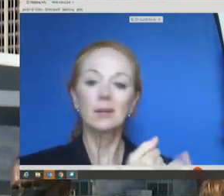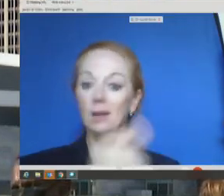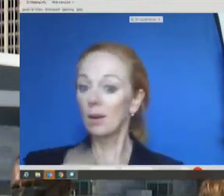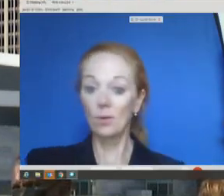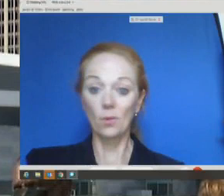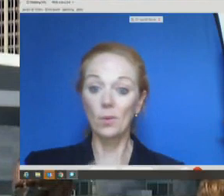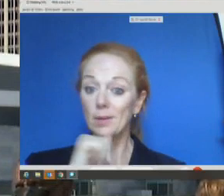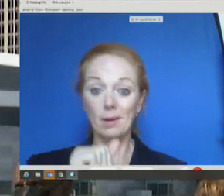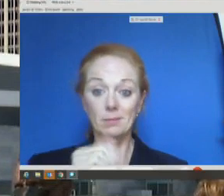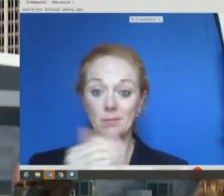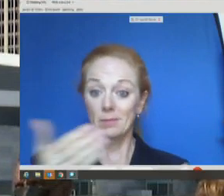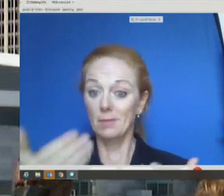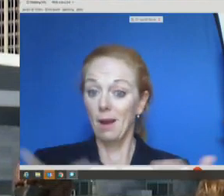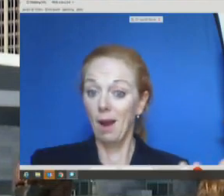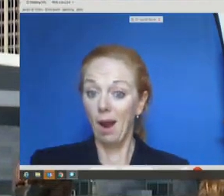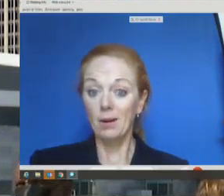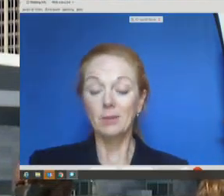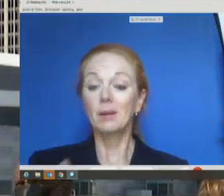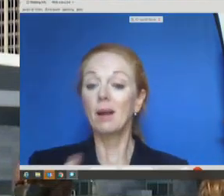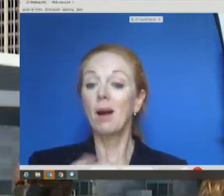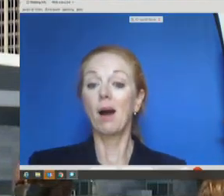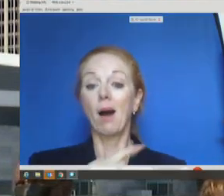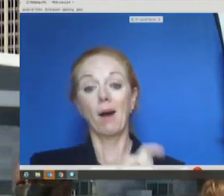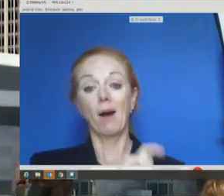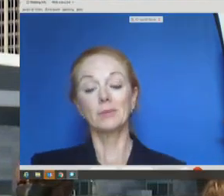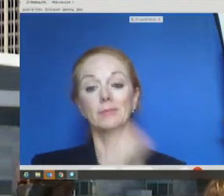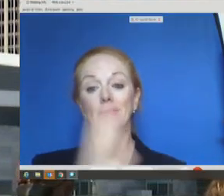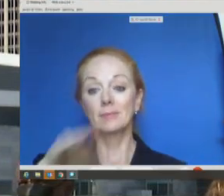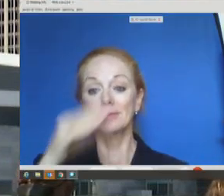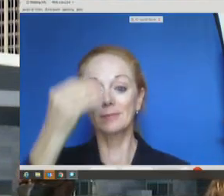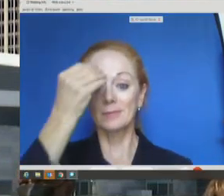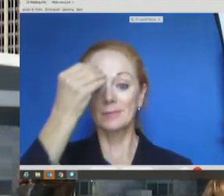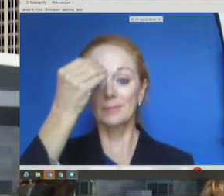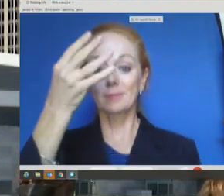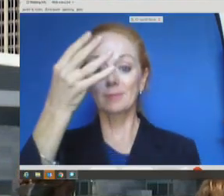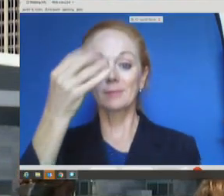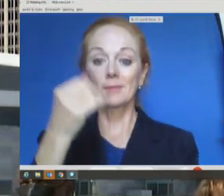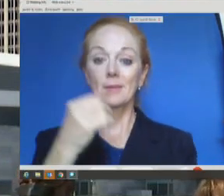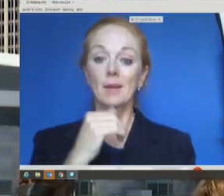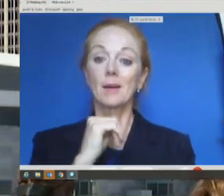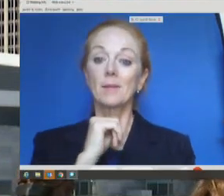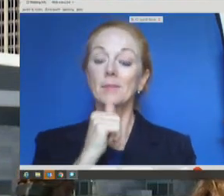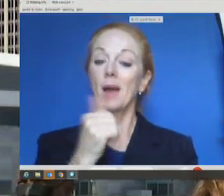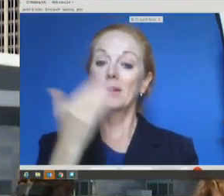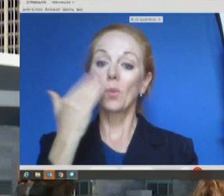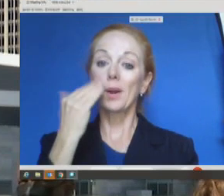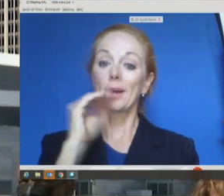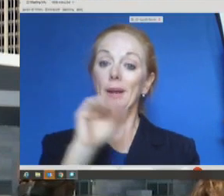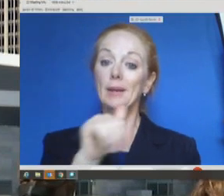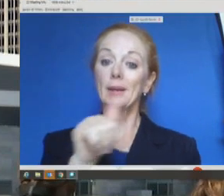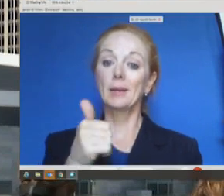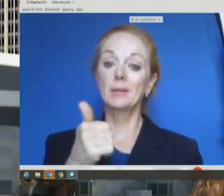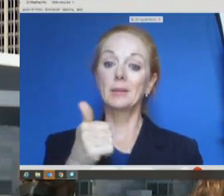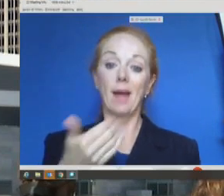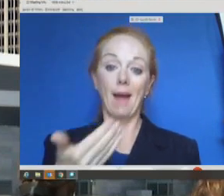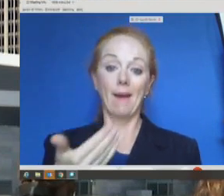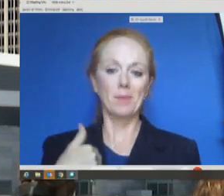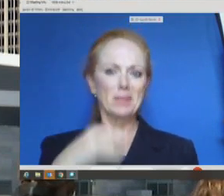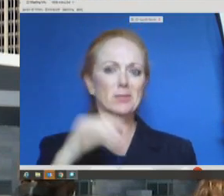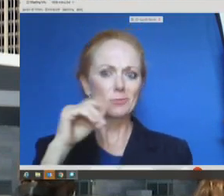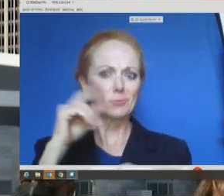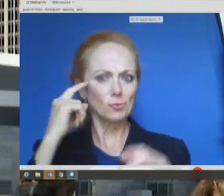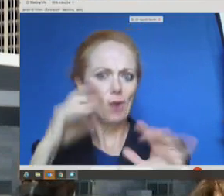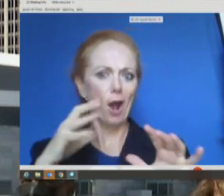would be very surprised if anyone is employed here. We do have lateral officers who have left other agencies and